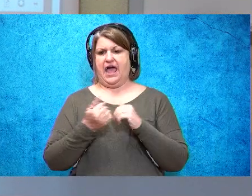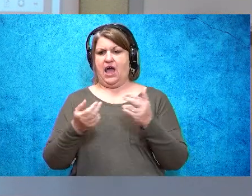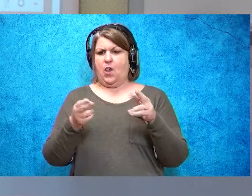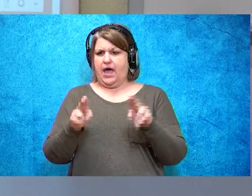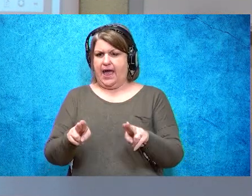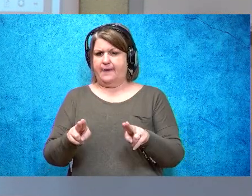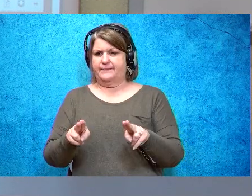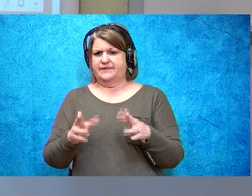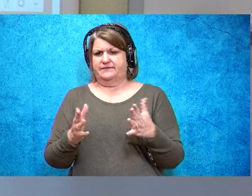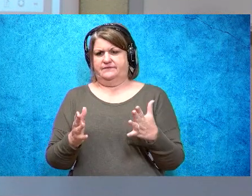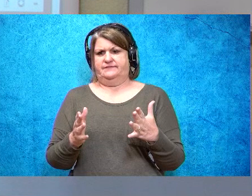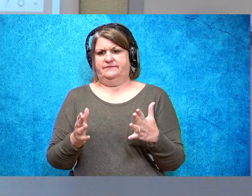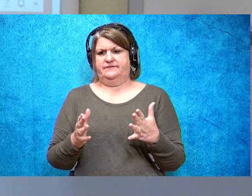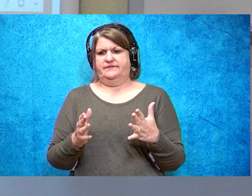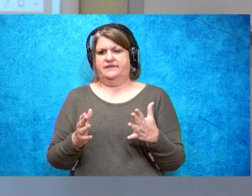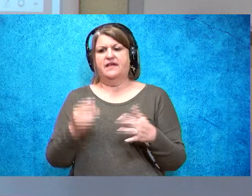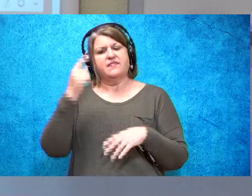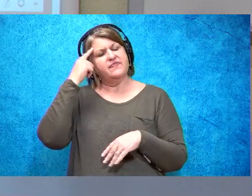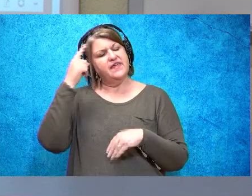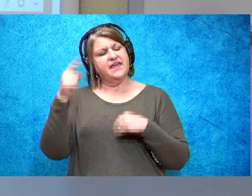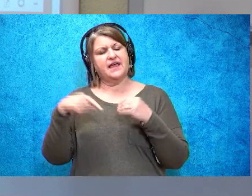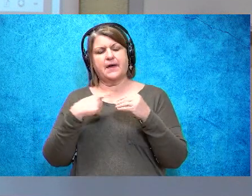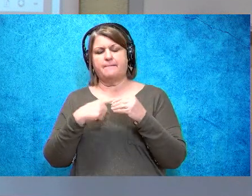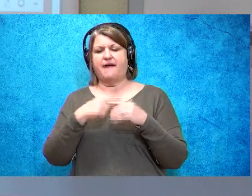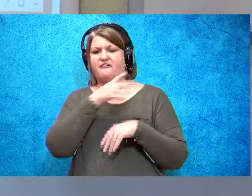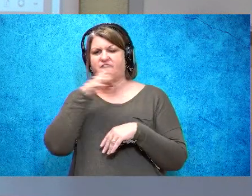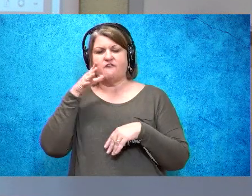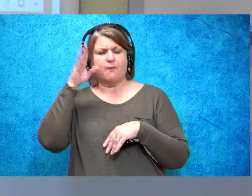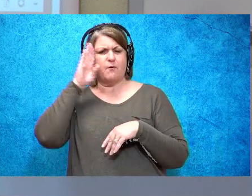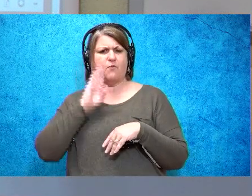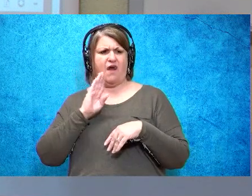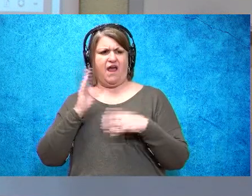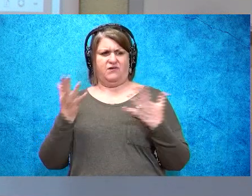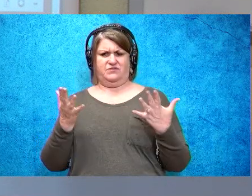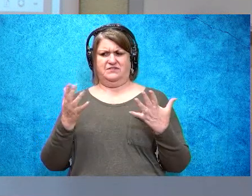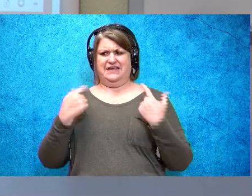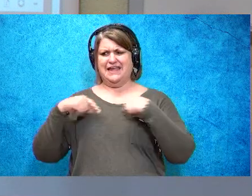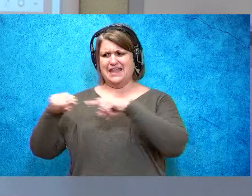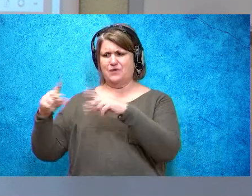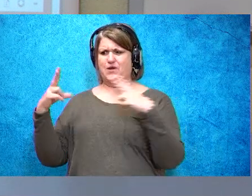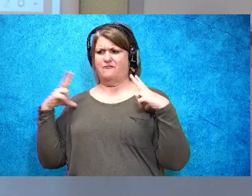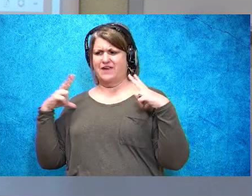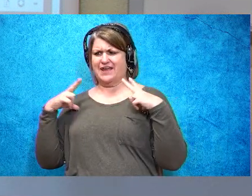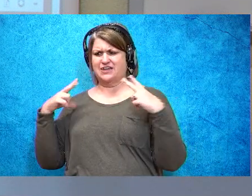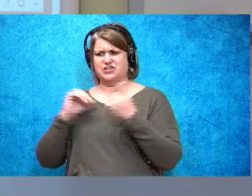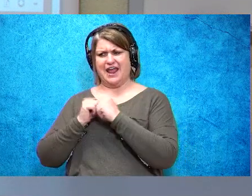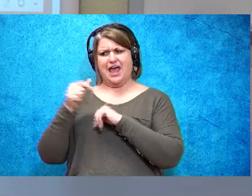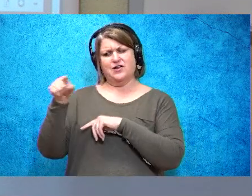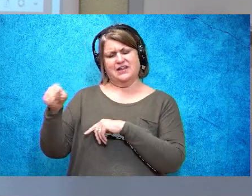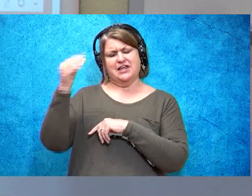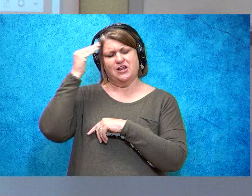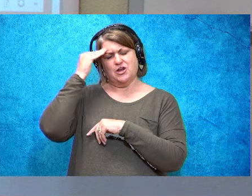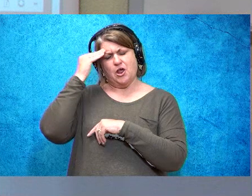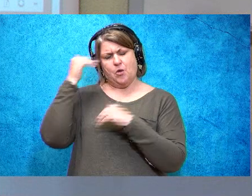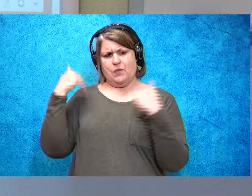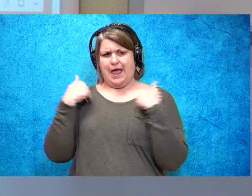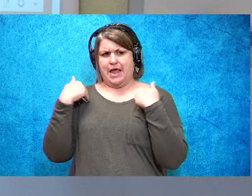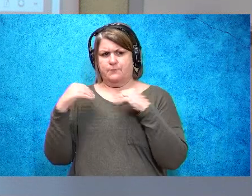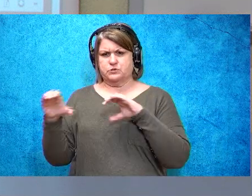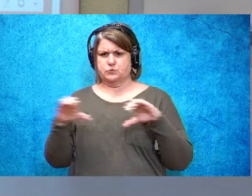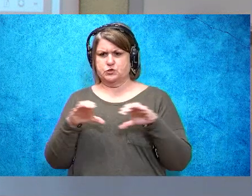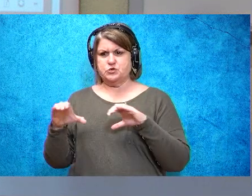story, think about Farmer Brown. He was on vacation. How did he know the animals were up to doing things they shouldn't have been